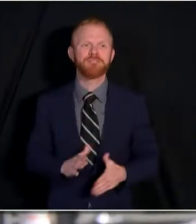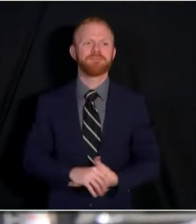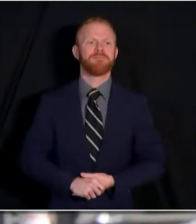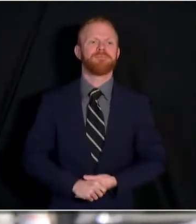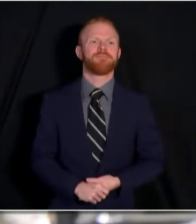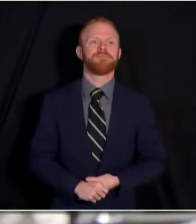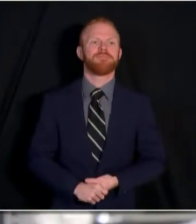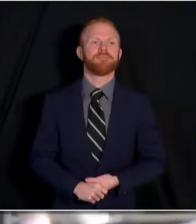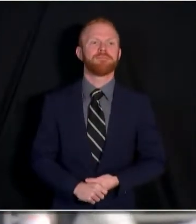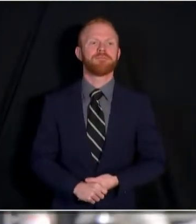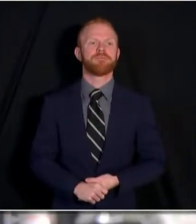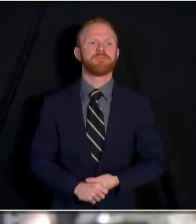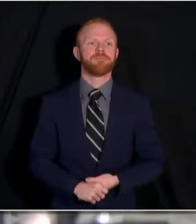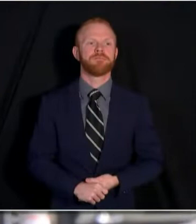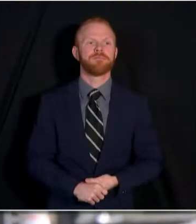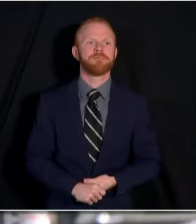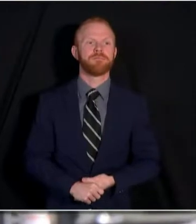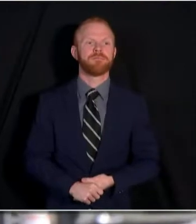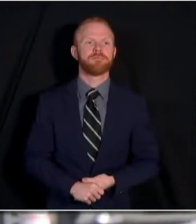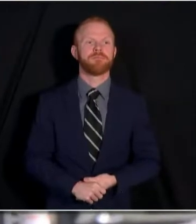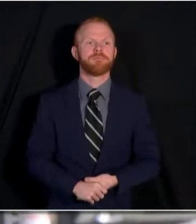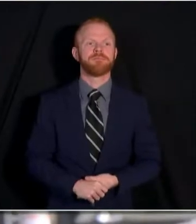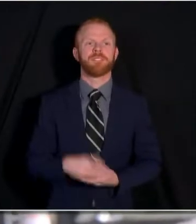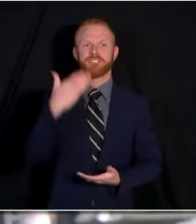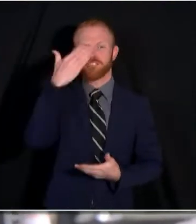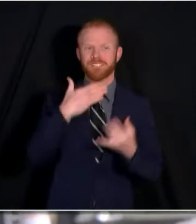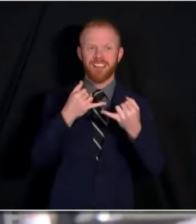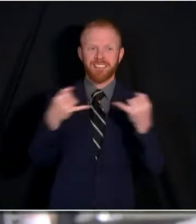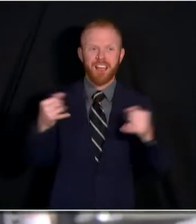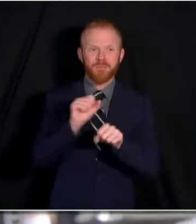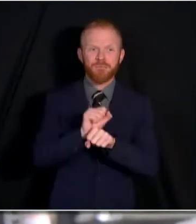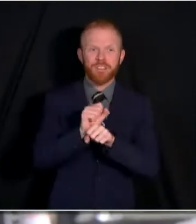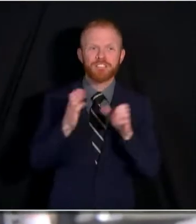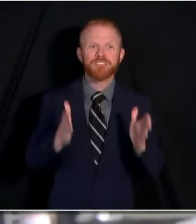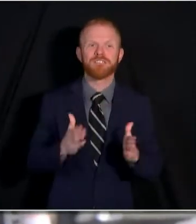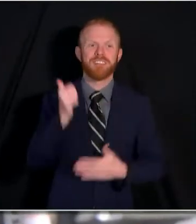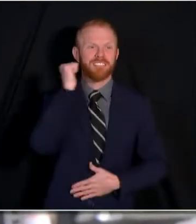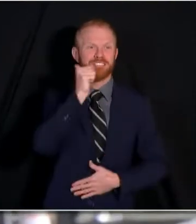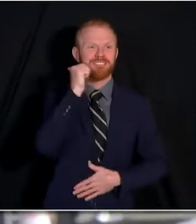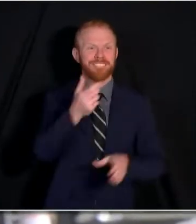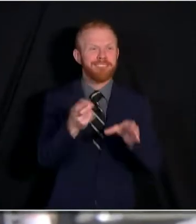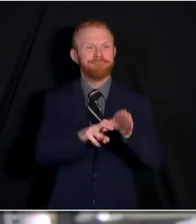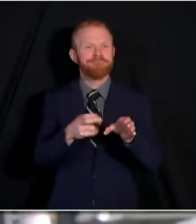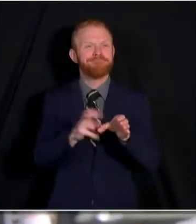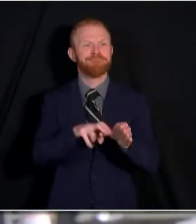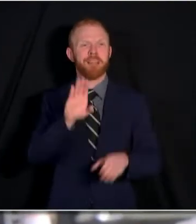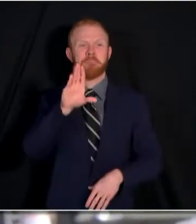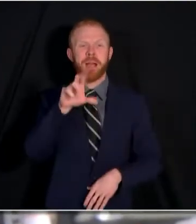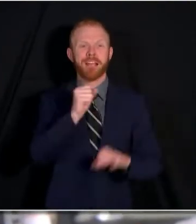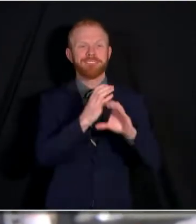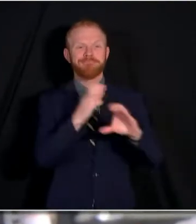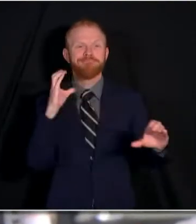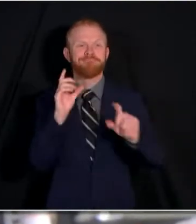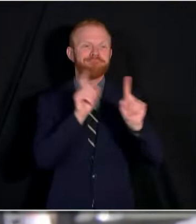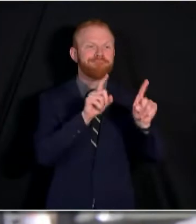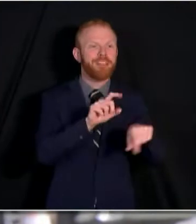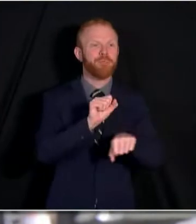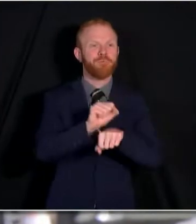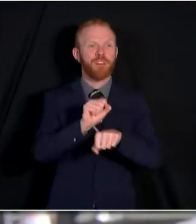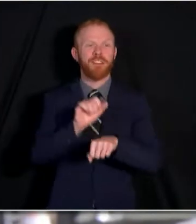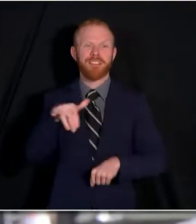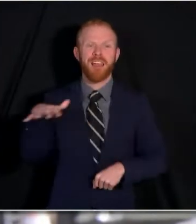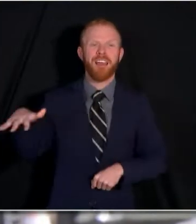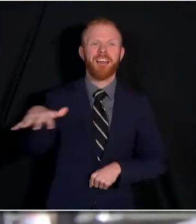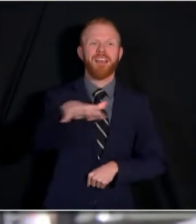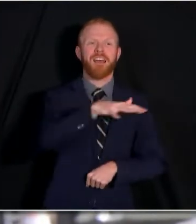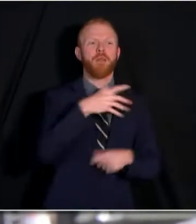frontline workers who take public transit and risk their lives every day so that the rest of us, the rest of the Angelenos of